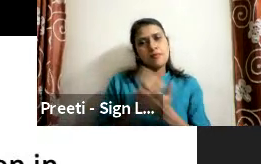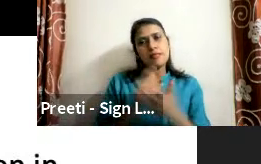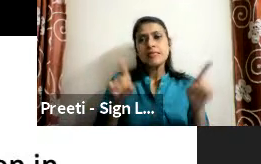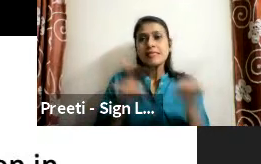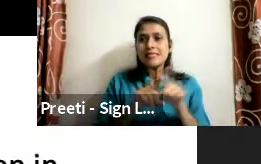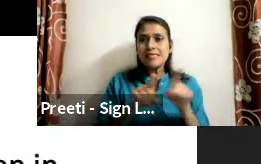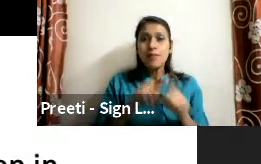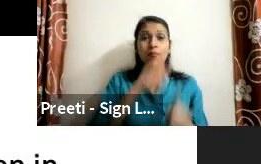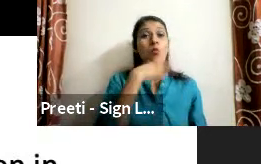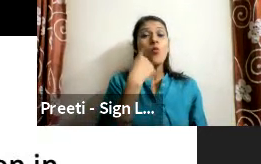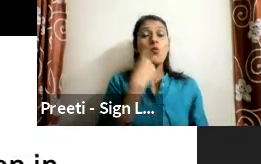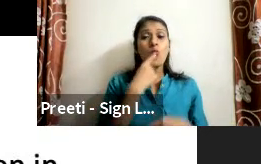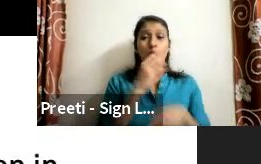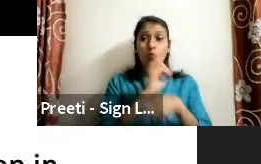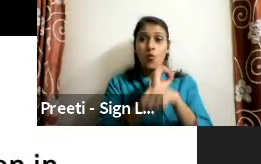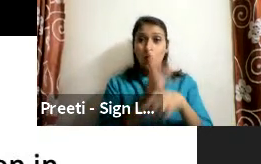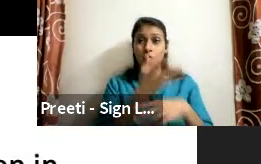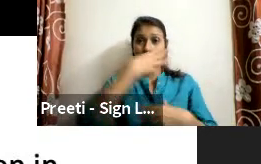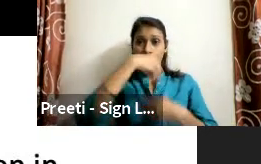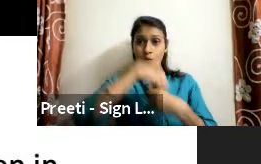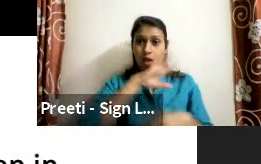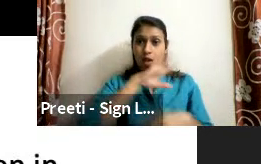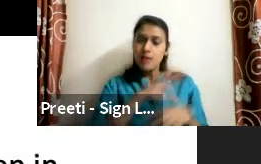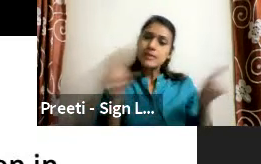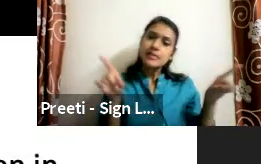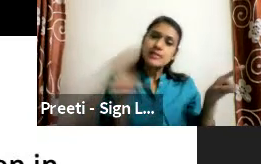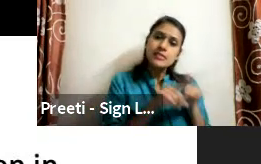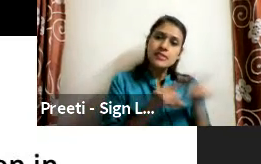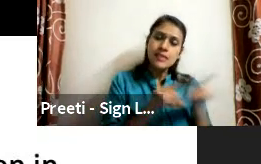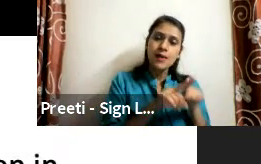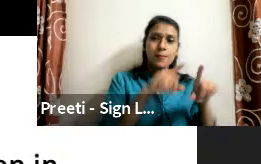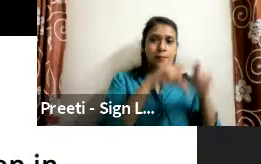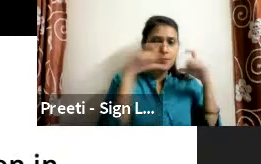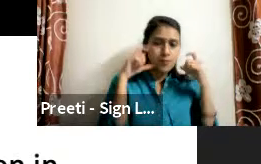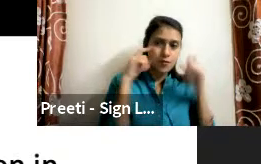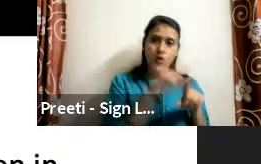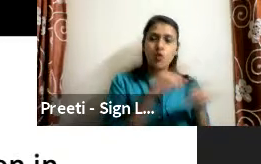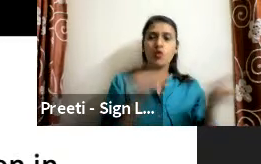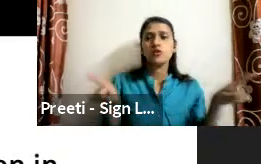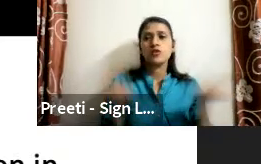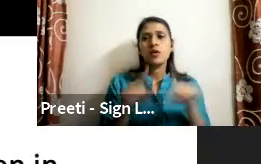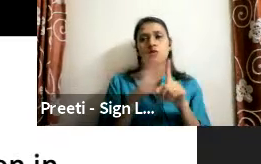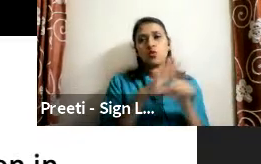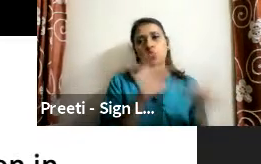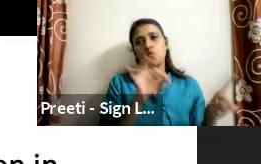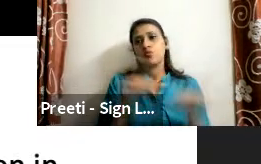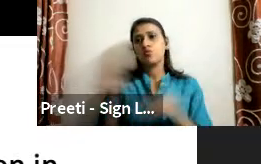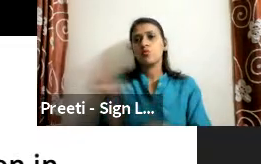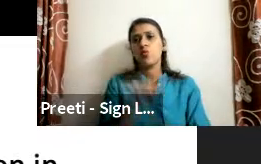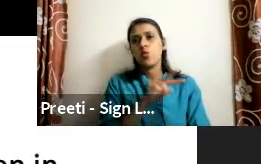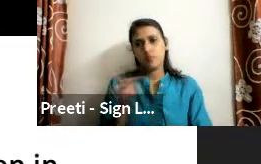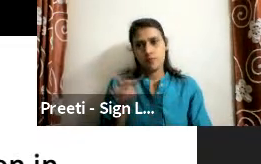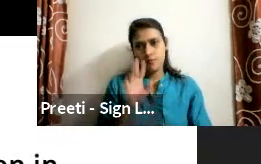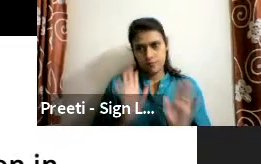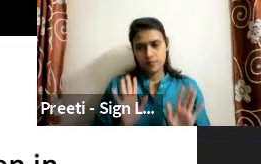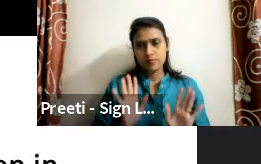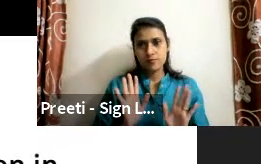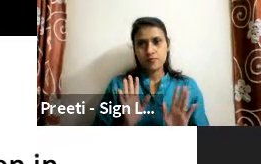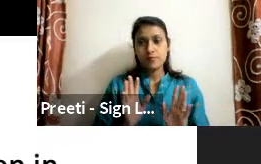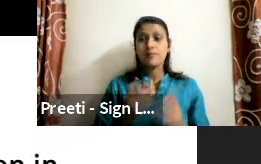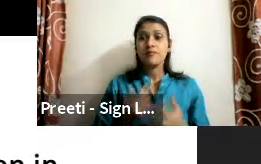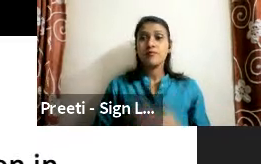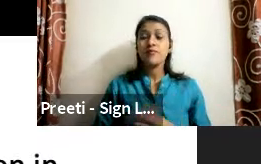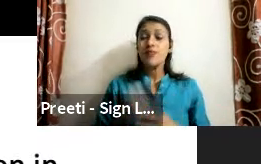patient. Here also the attendants also need to follow the same. We should avoid touching our